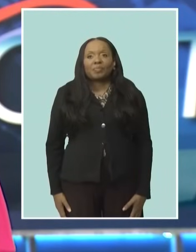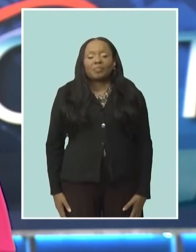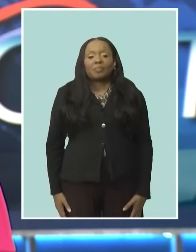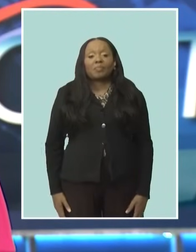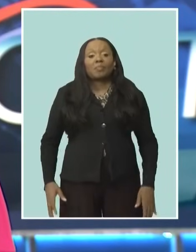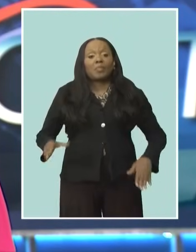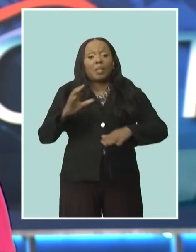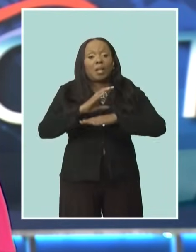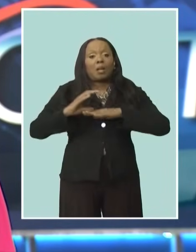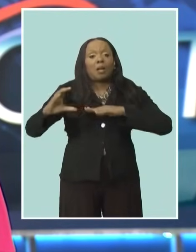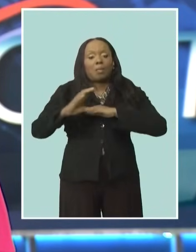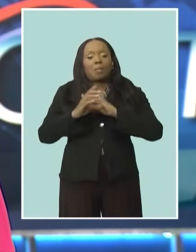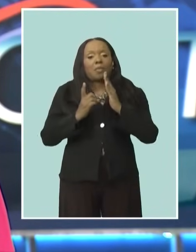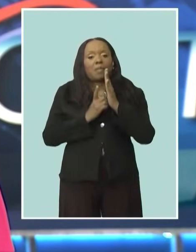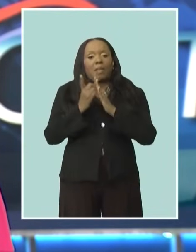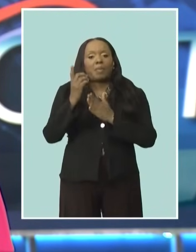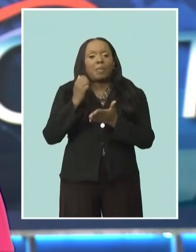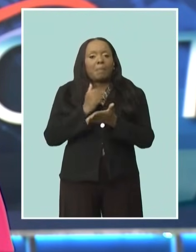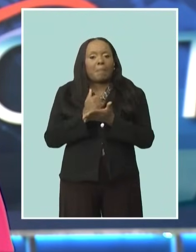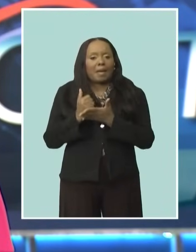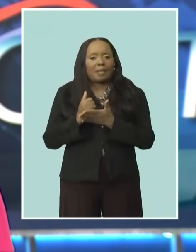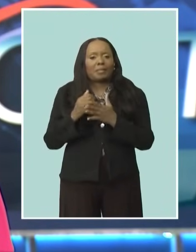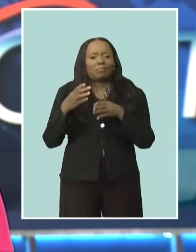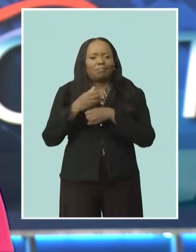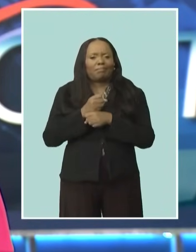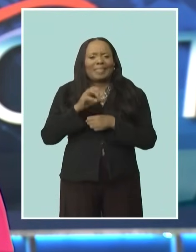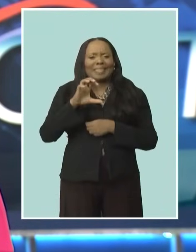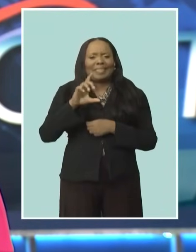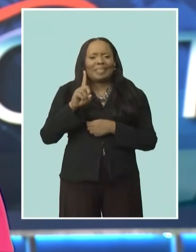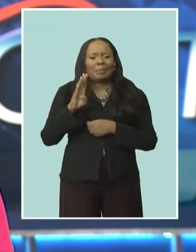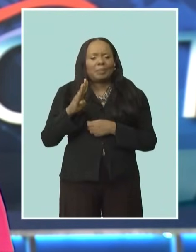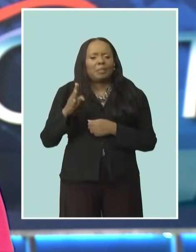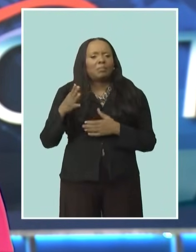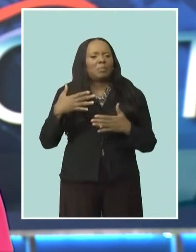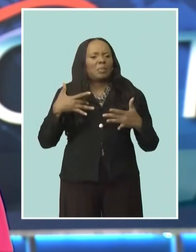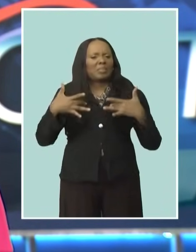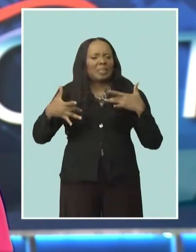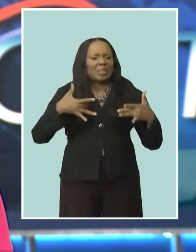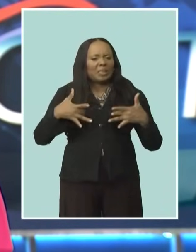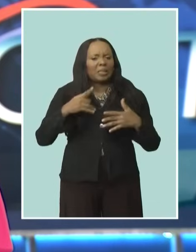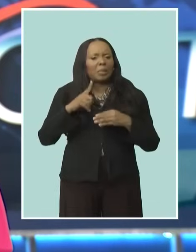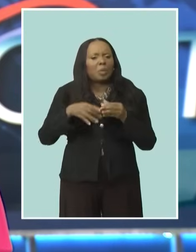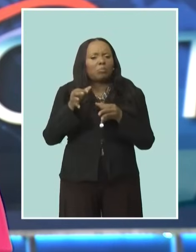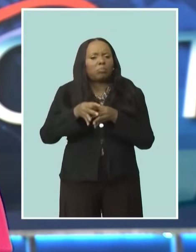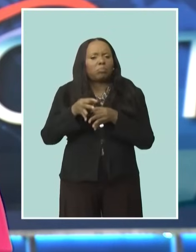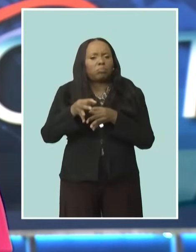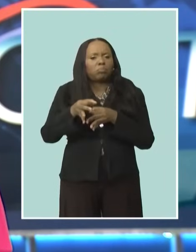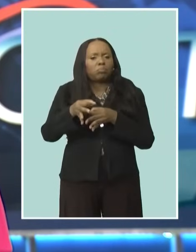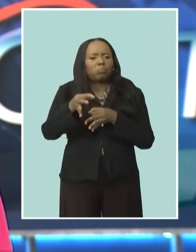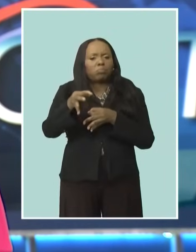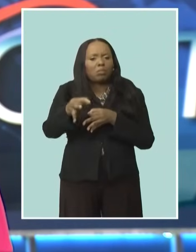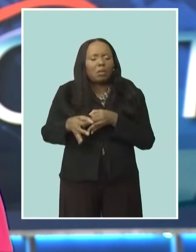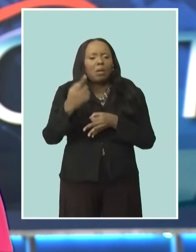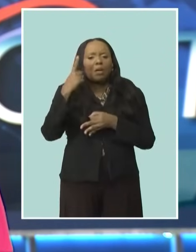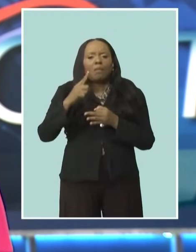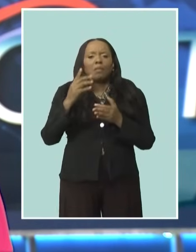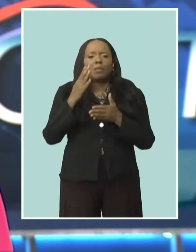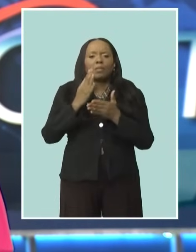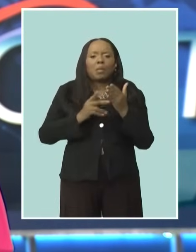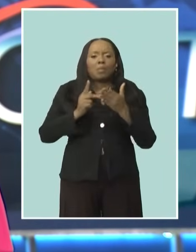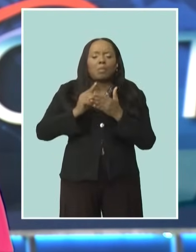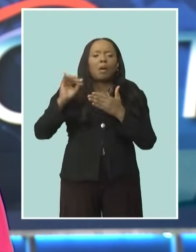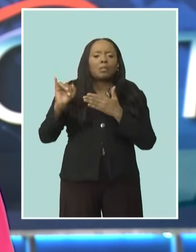The Caribbean Development Bank has been increasingly concerned about the delays in the execution of public sector projects in the